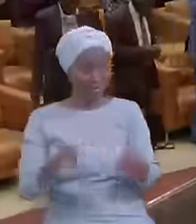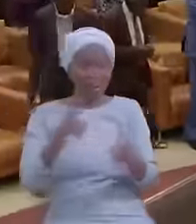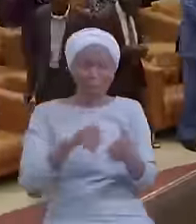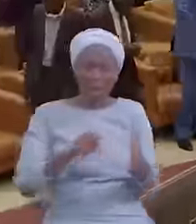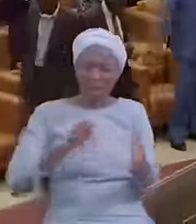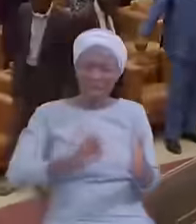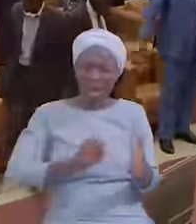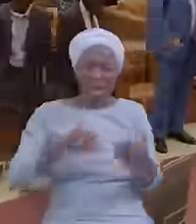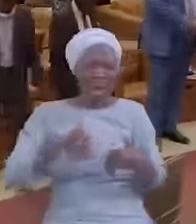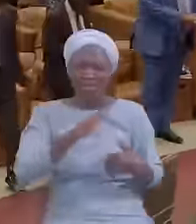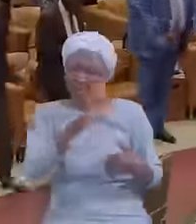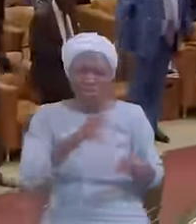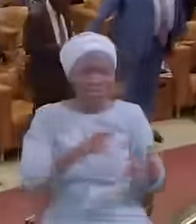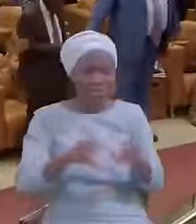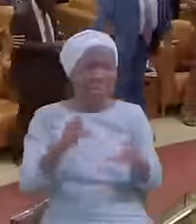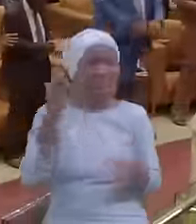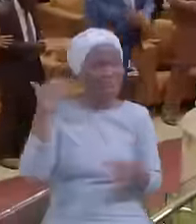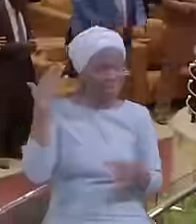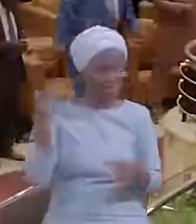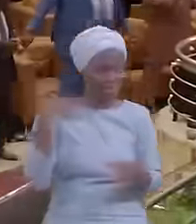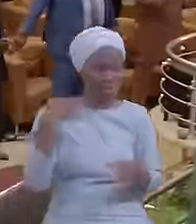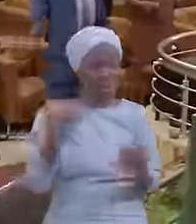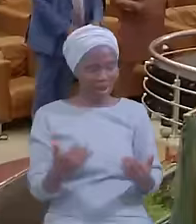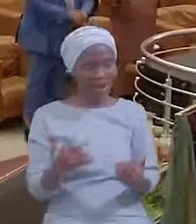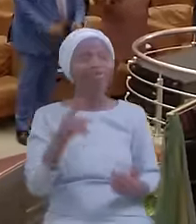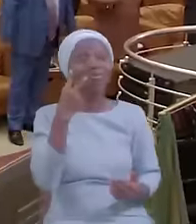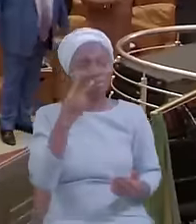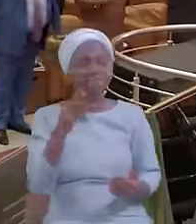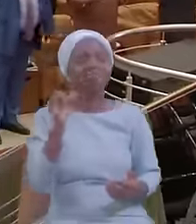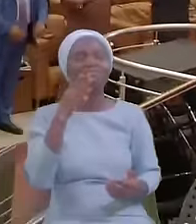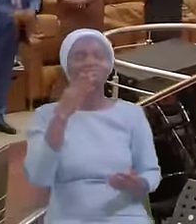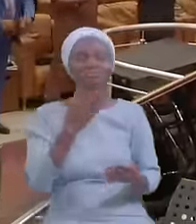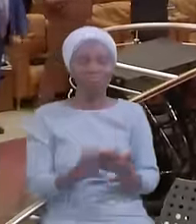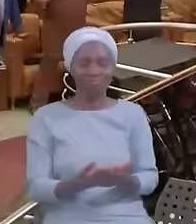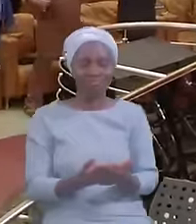been able to do before. You see well.